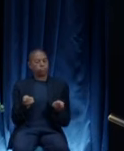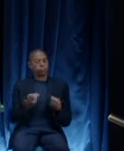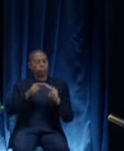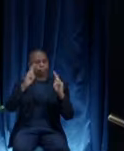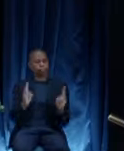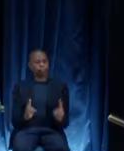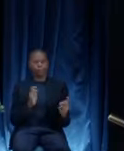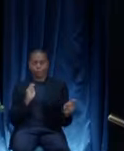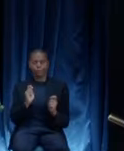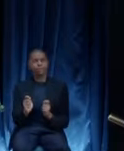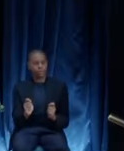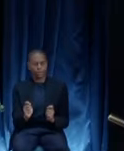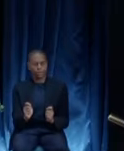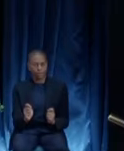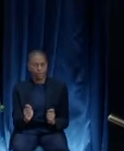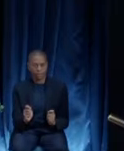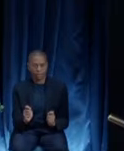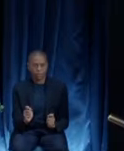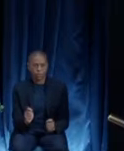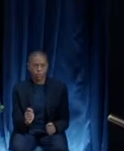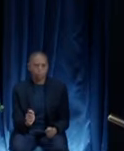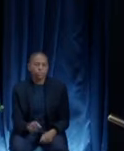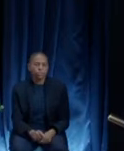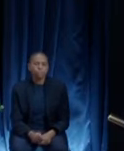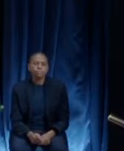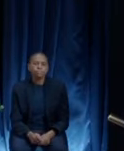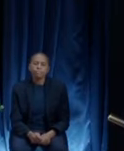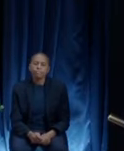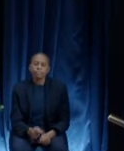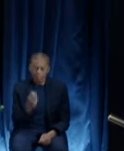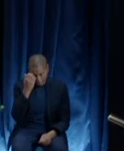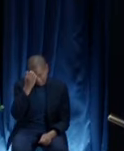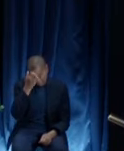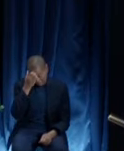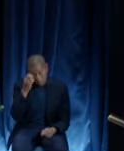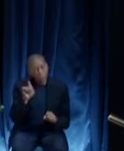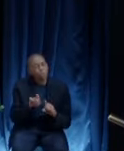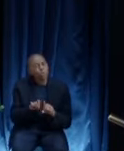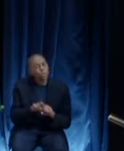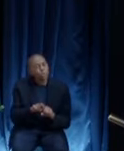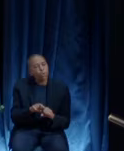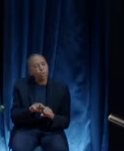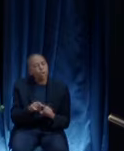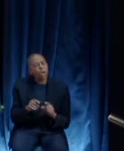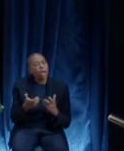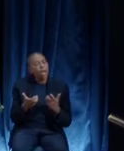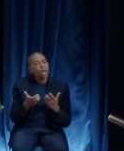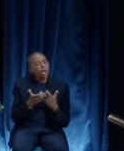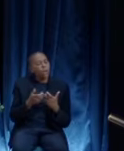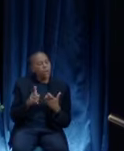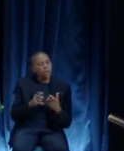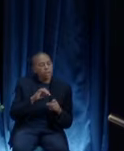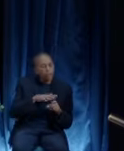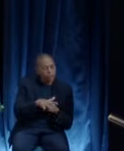from being a true centre of power as a court. And also in terms of the patronage I was talking about,